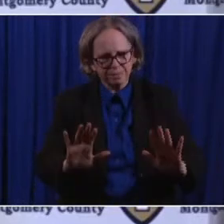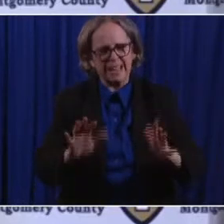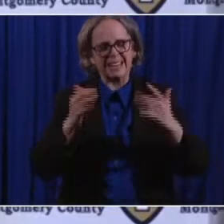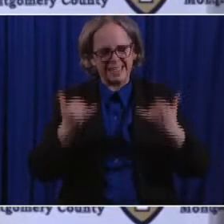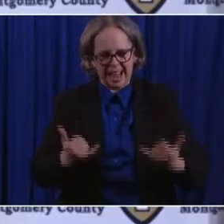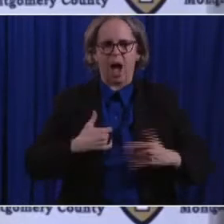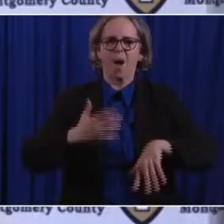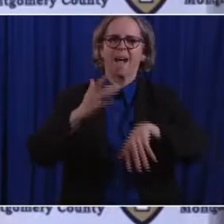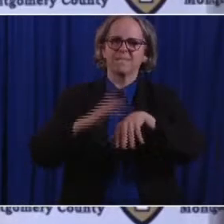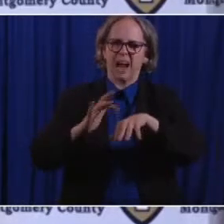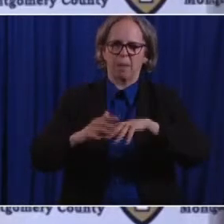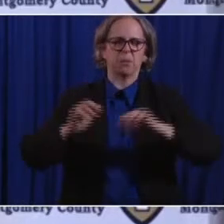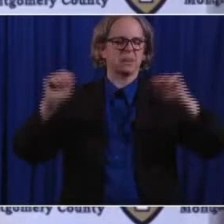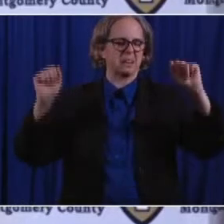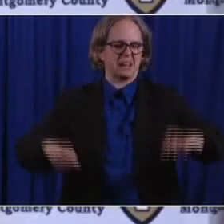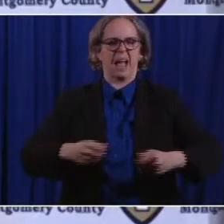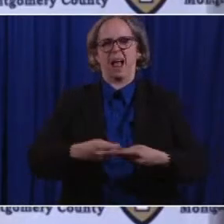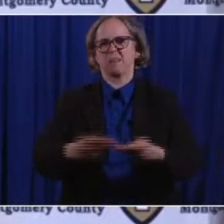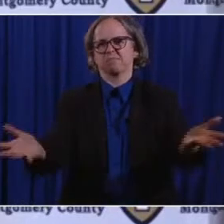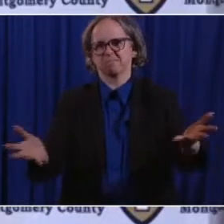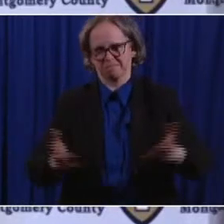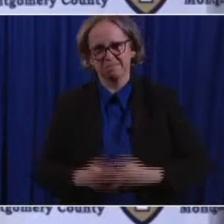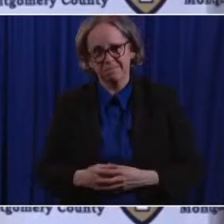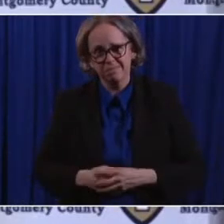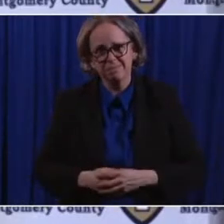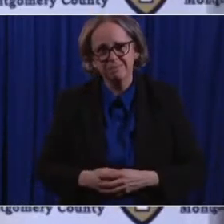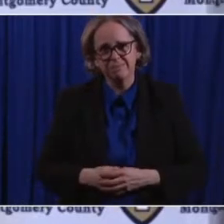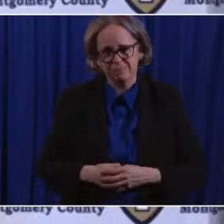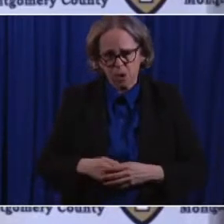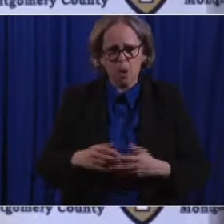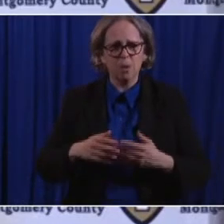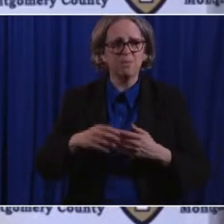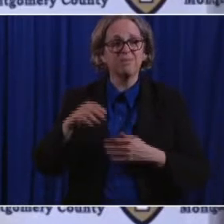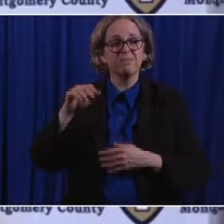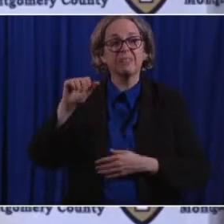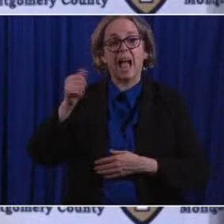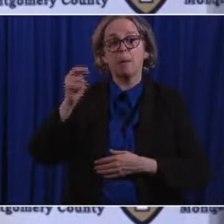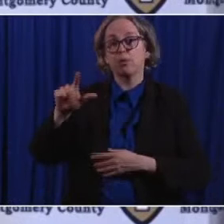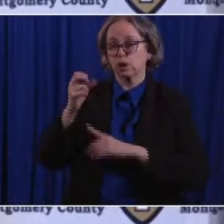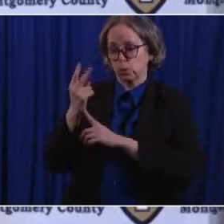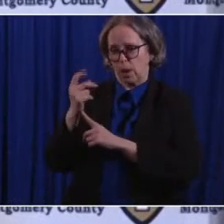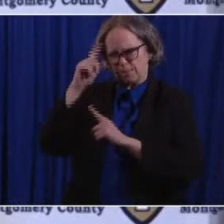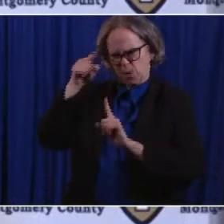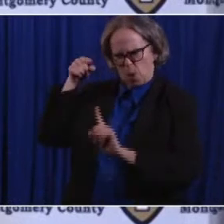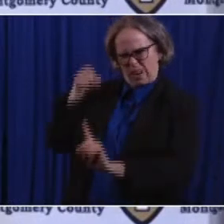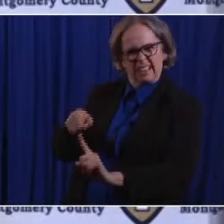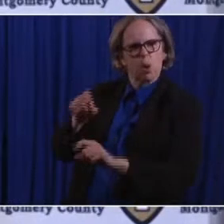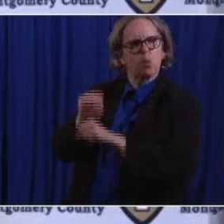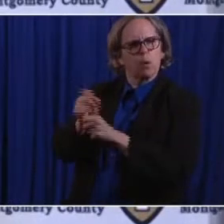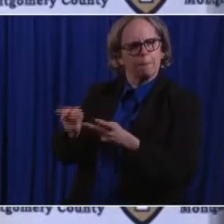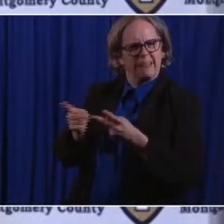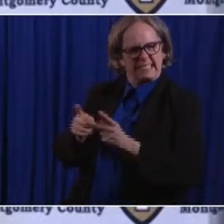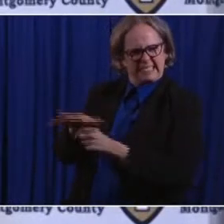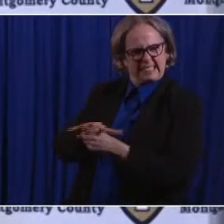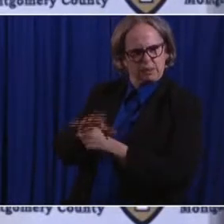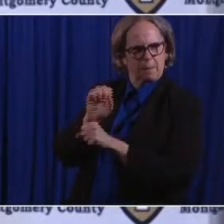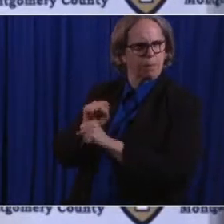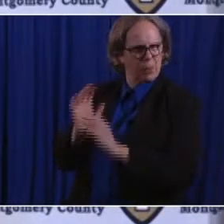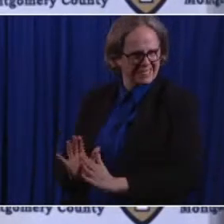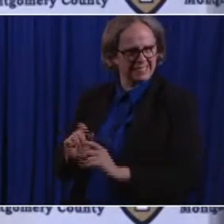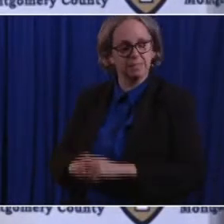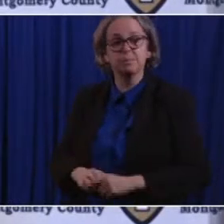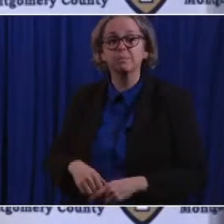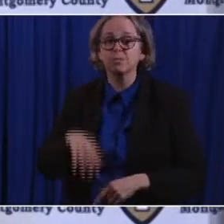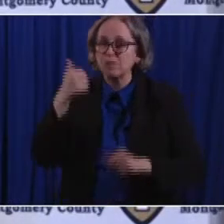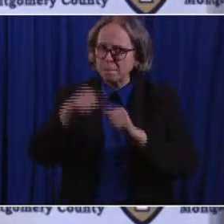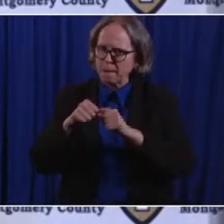is now the time, starting on April 12th, to be able to do that. And again, there's a limit of